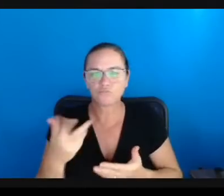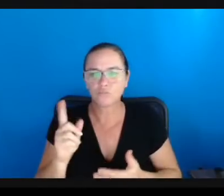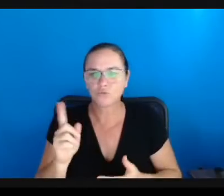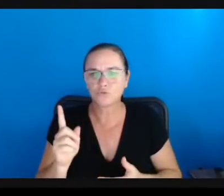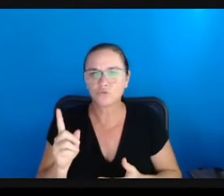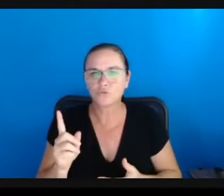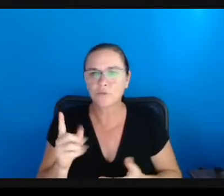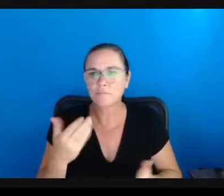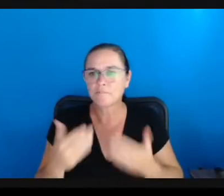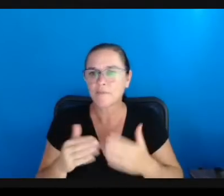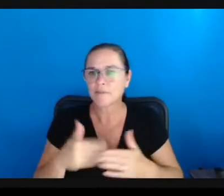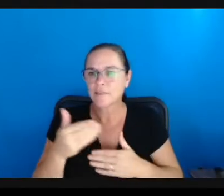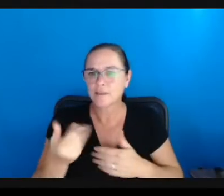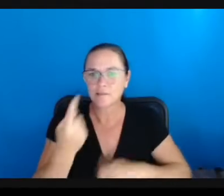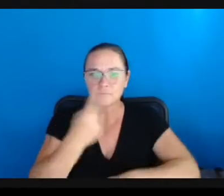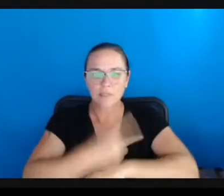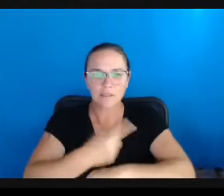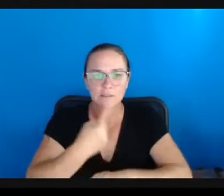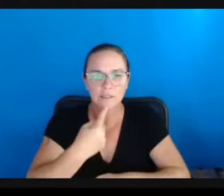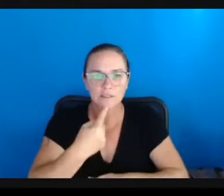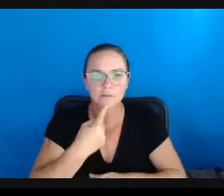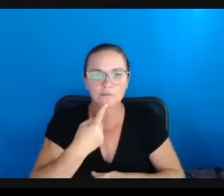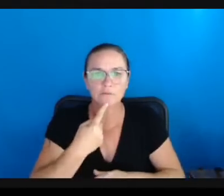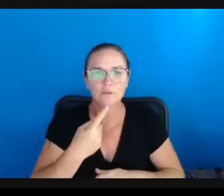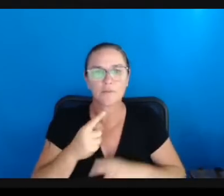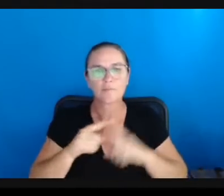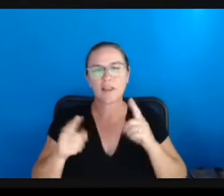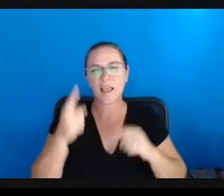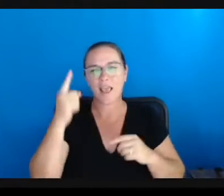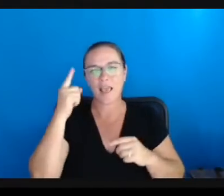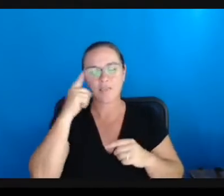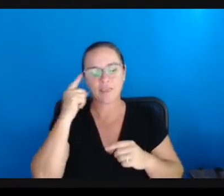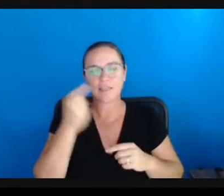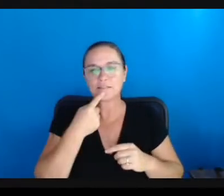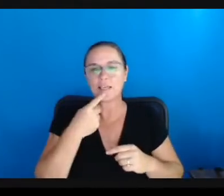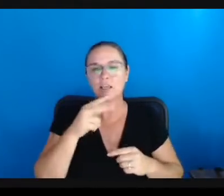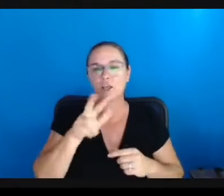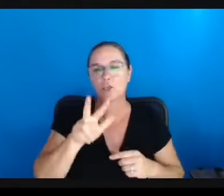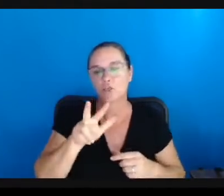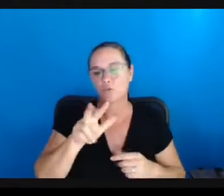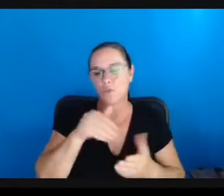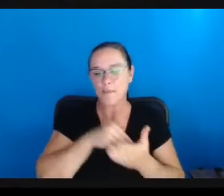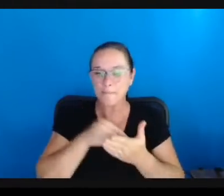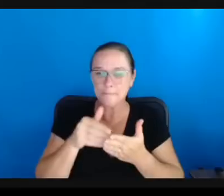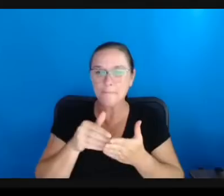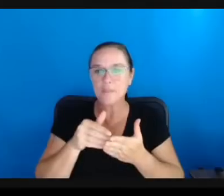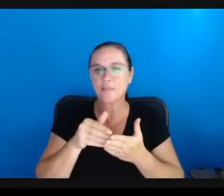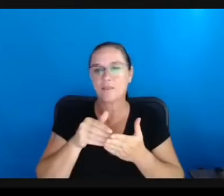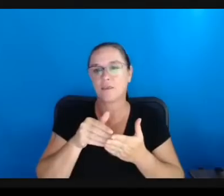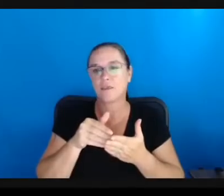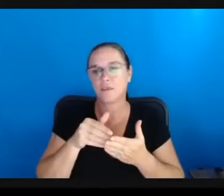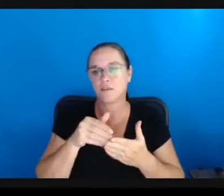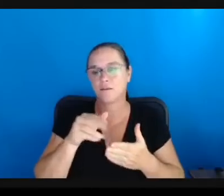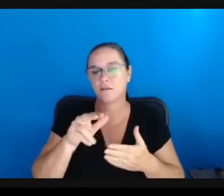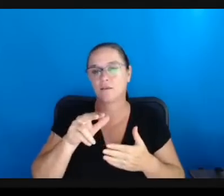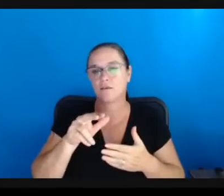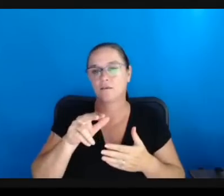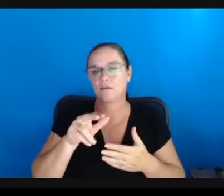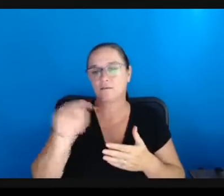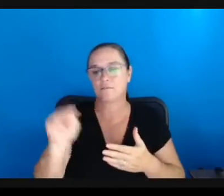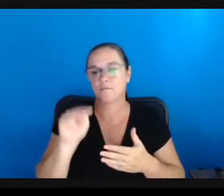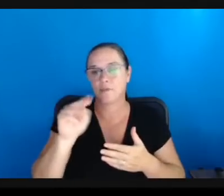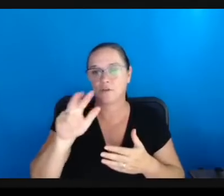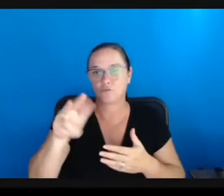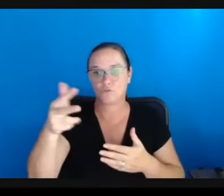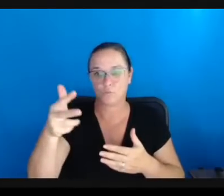Maybe it's the following day here, but I believe it was 3 million cubic meters or 4 million cubic yards is what we had coming out from